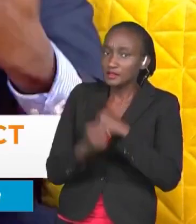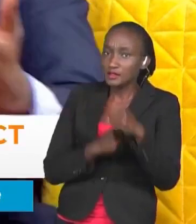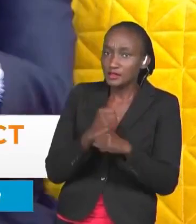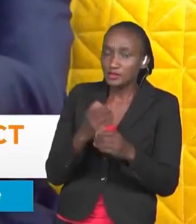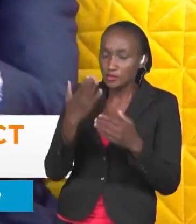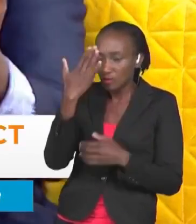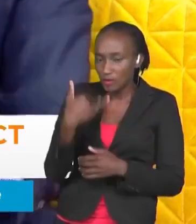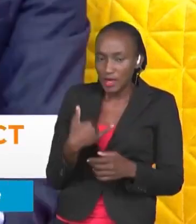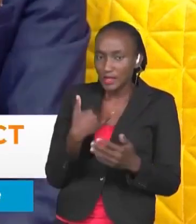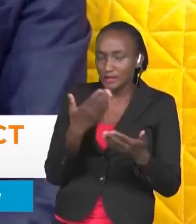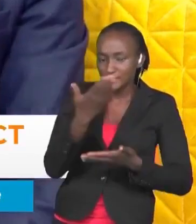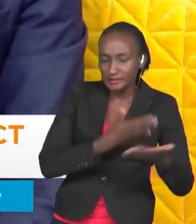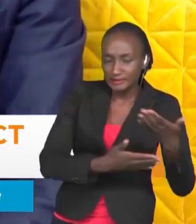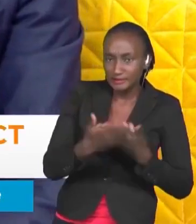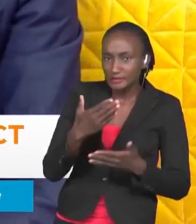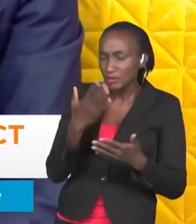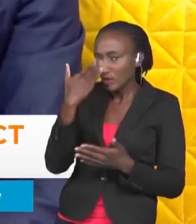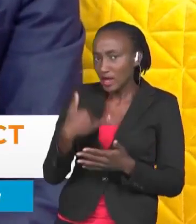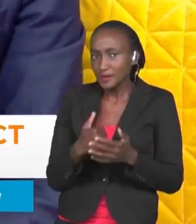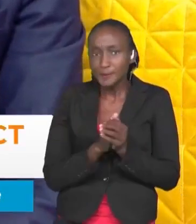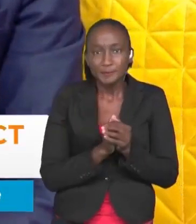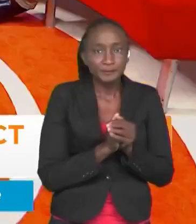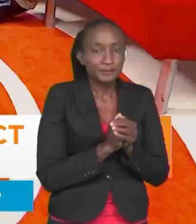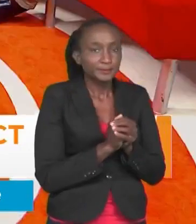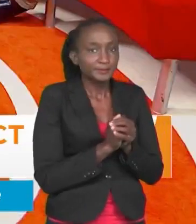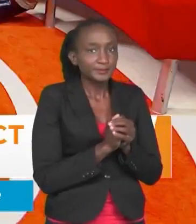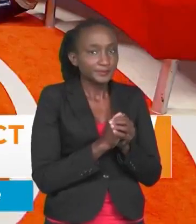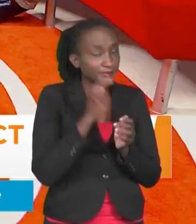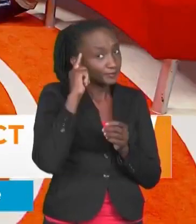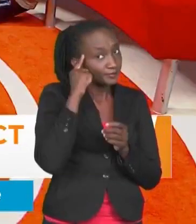this conversation, Morara, maybe to start with you? I think